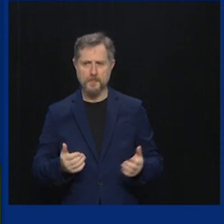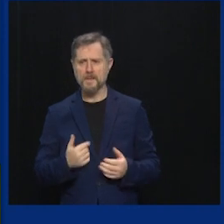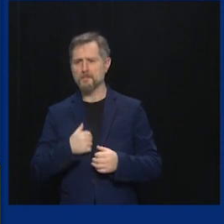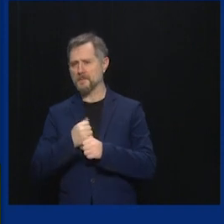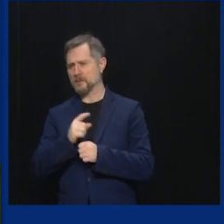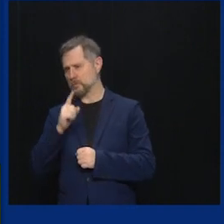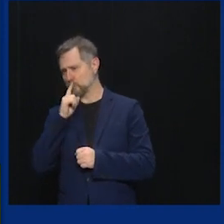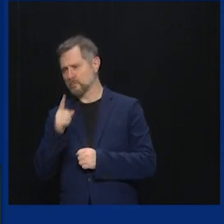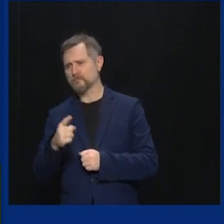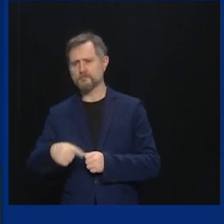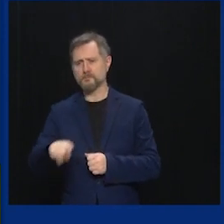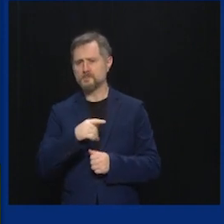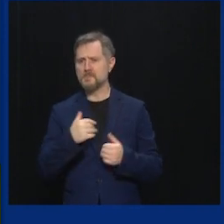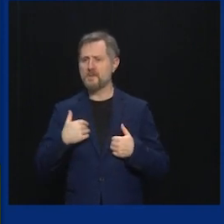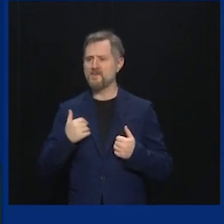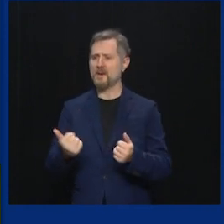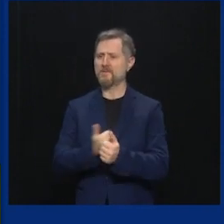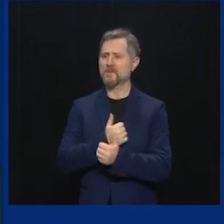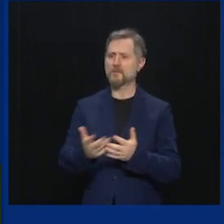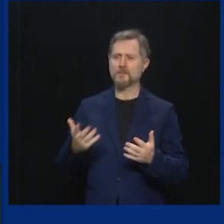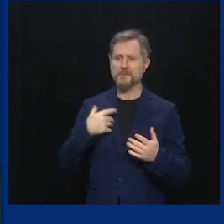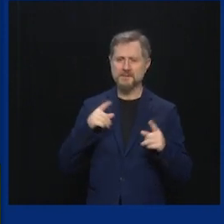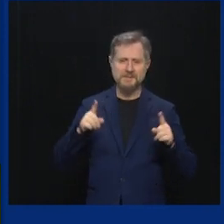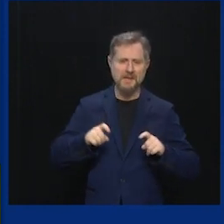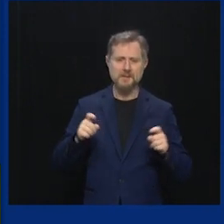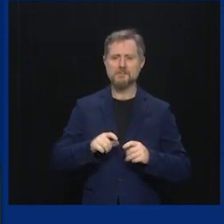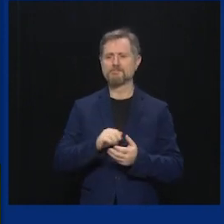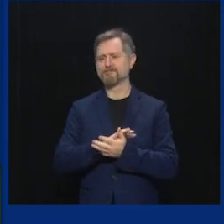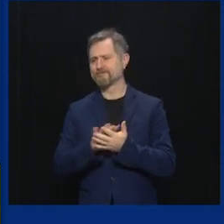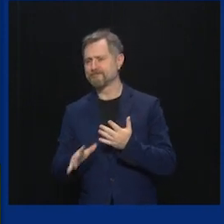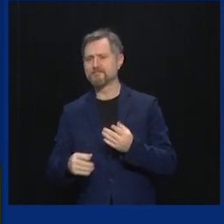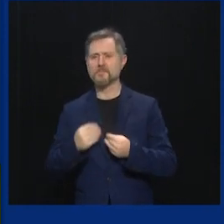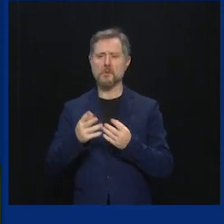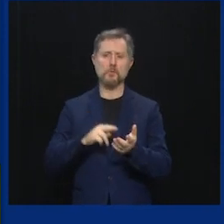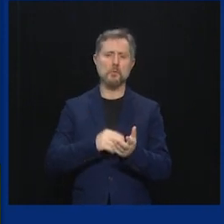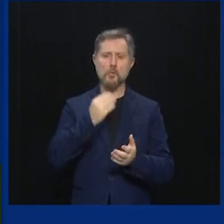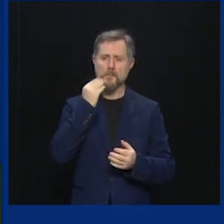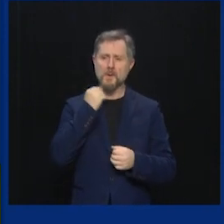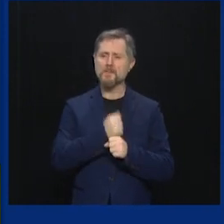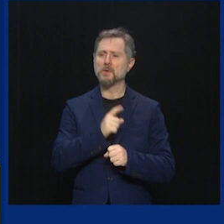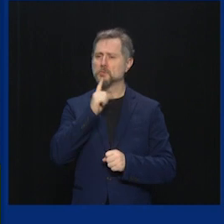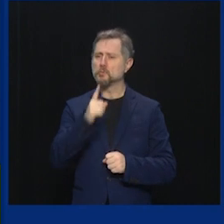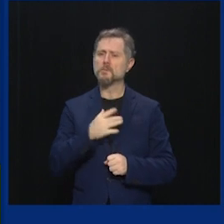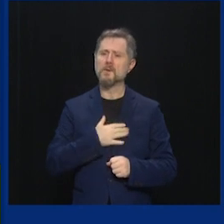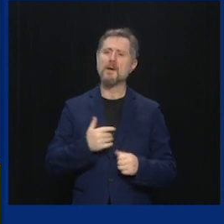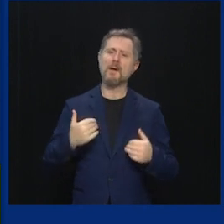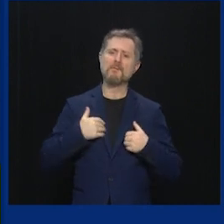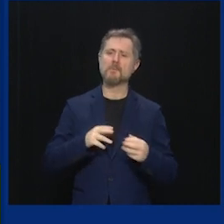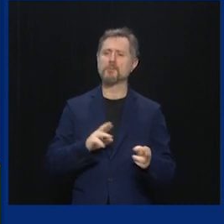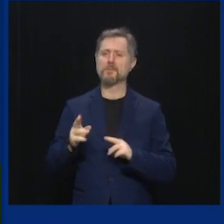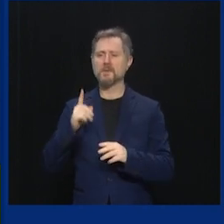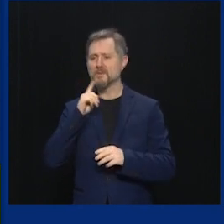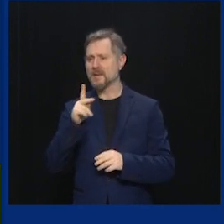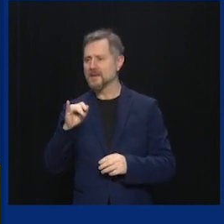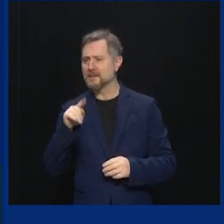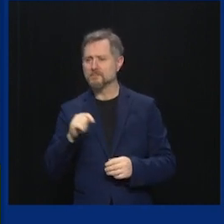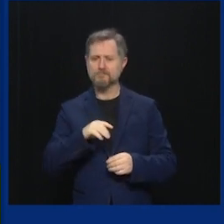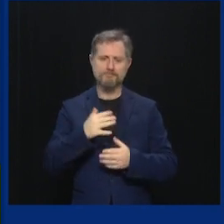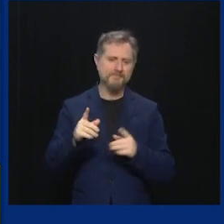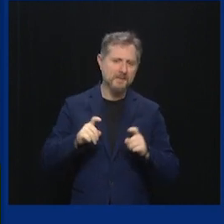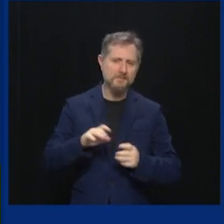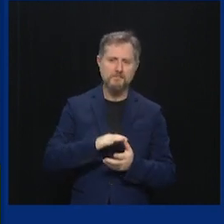had what they need in terms of tests. We asked nursing homes to make sure that they had testing kits as well as the boosters